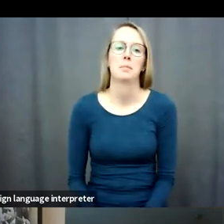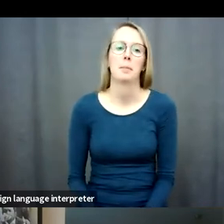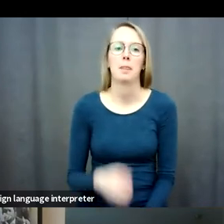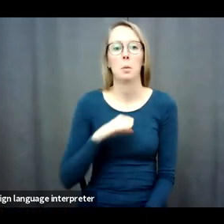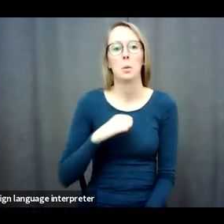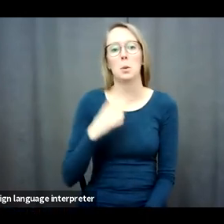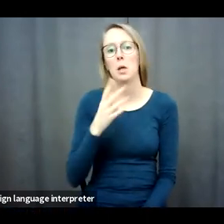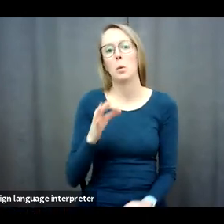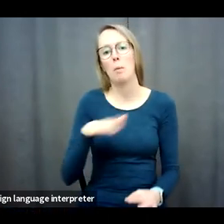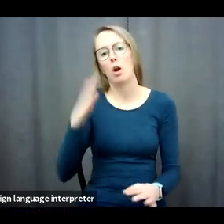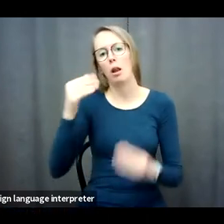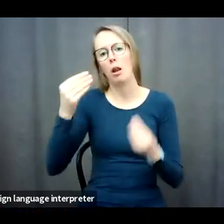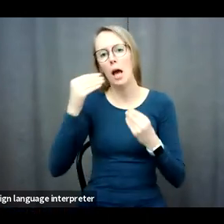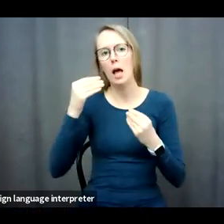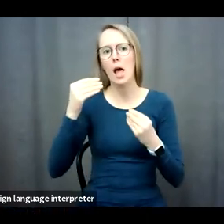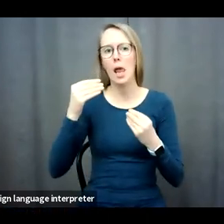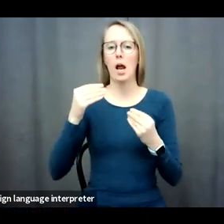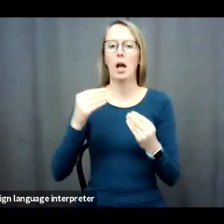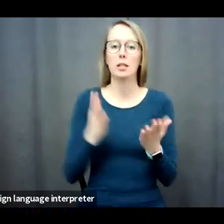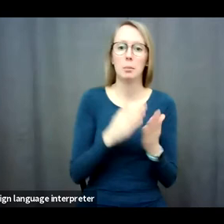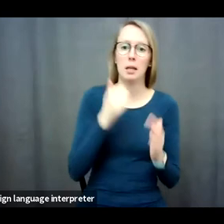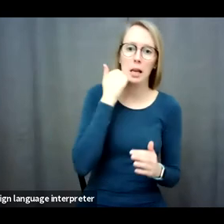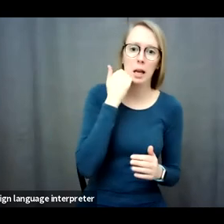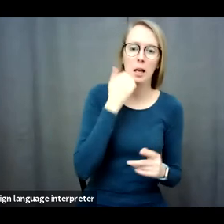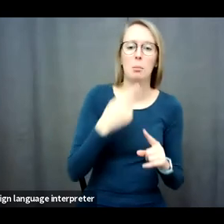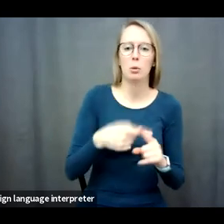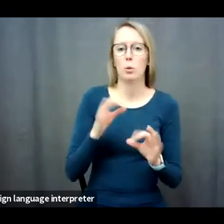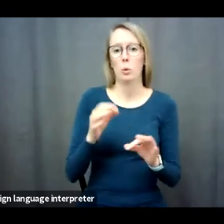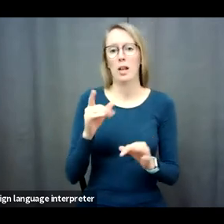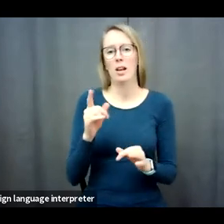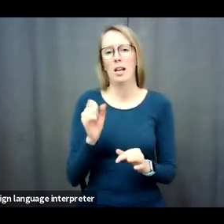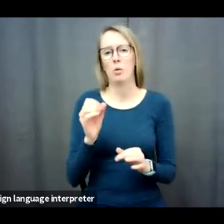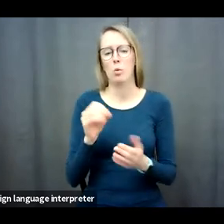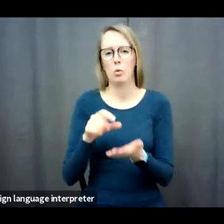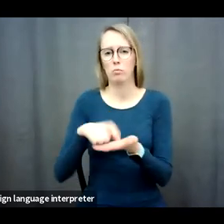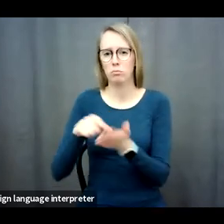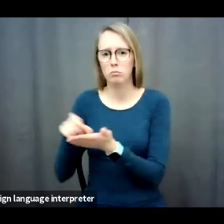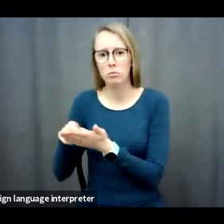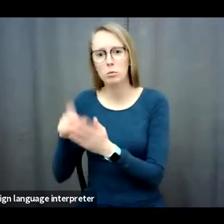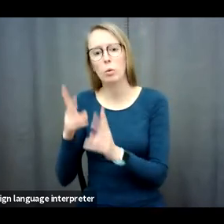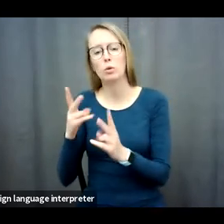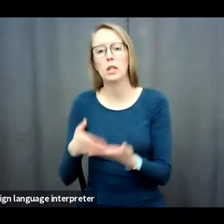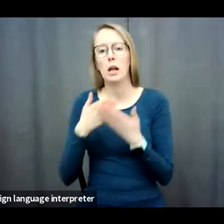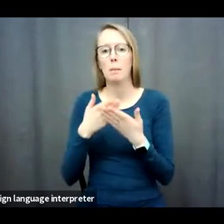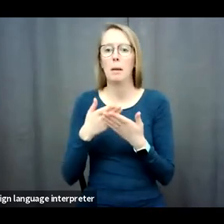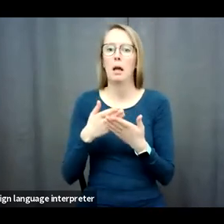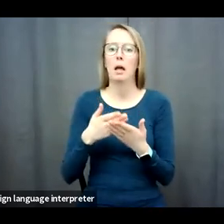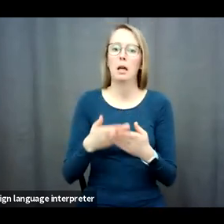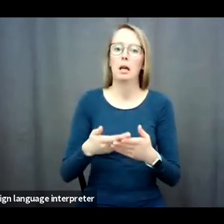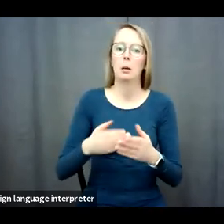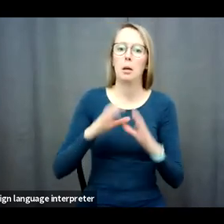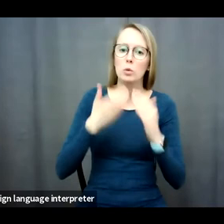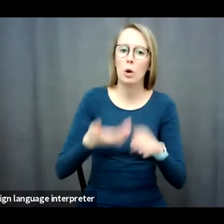play and how Braille Lego bricks can enhance the social skills and overall social inclusion of children